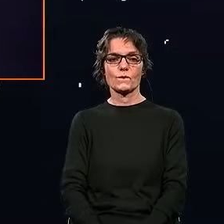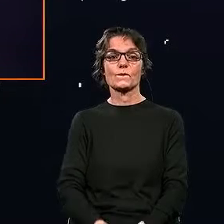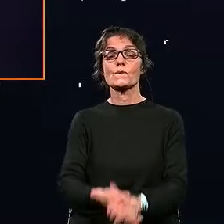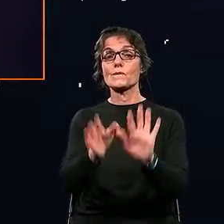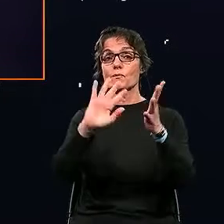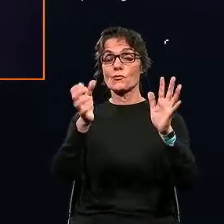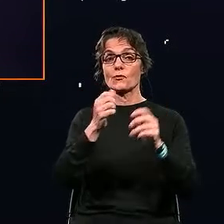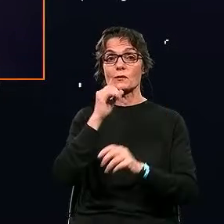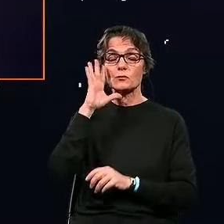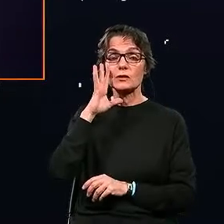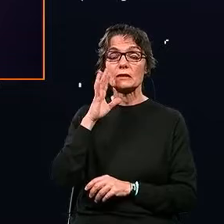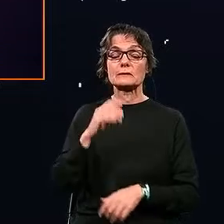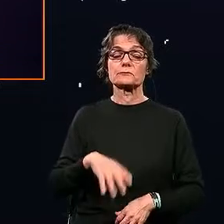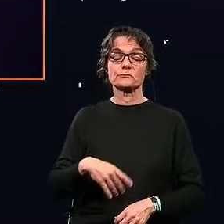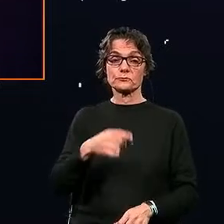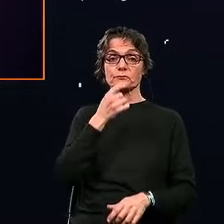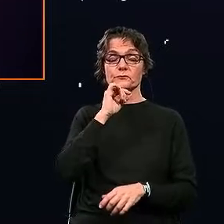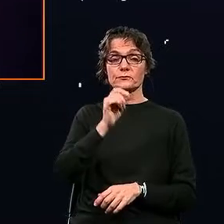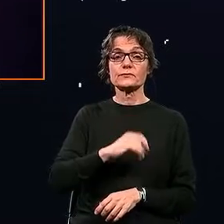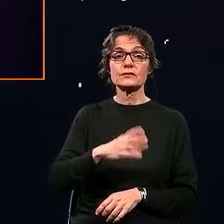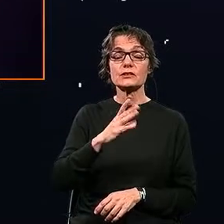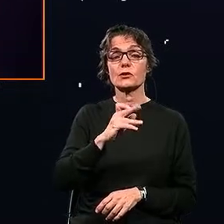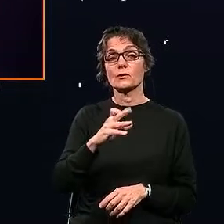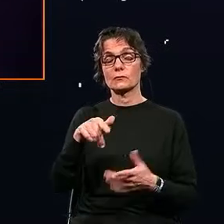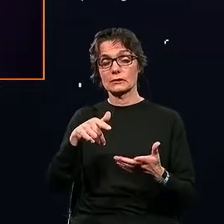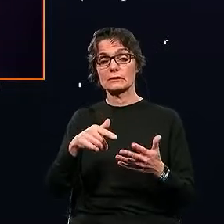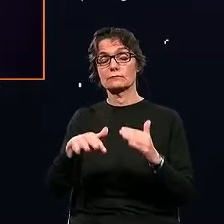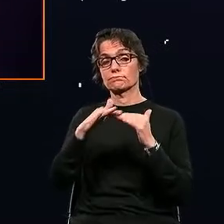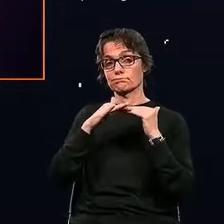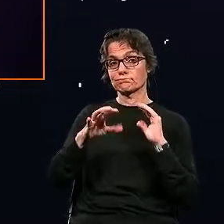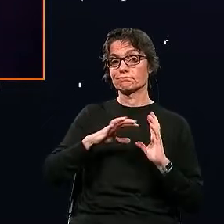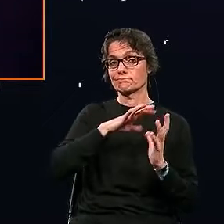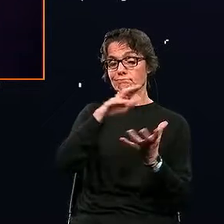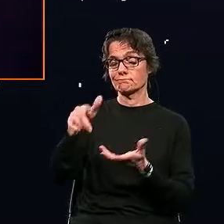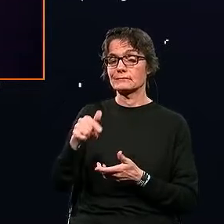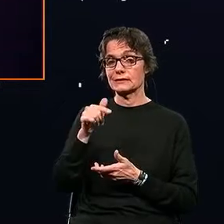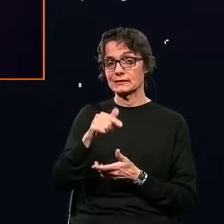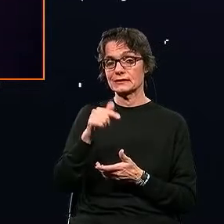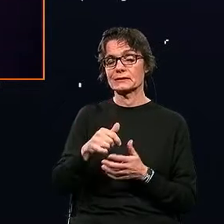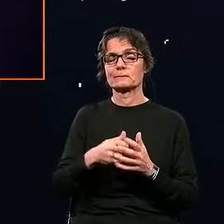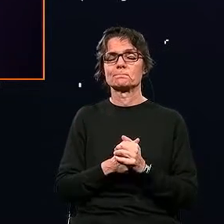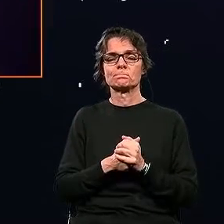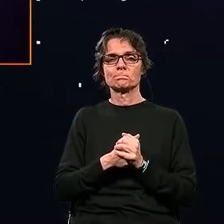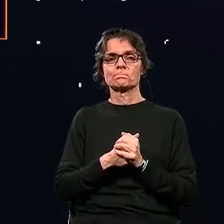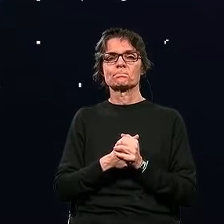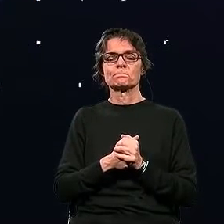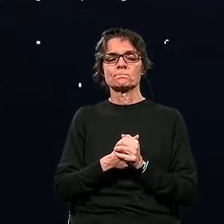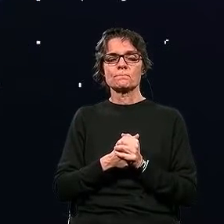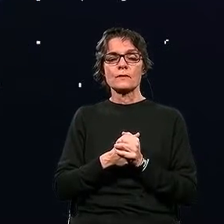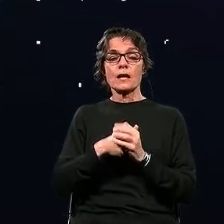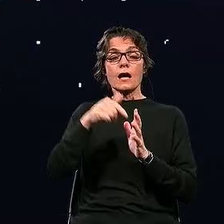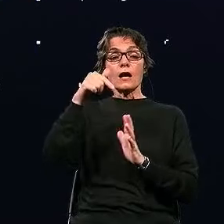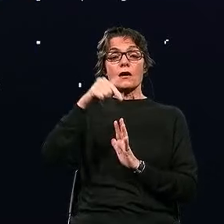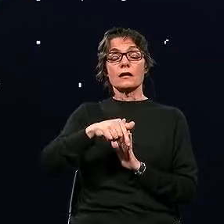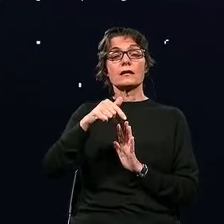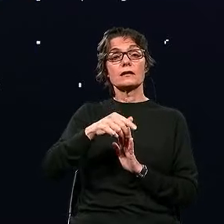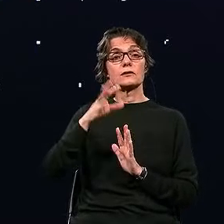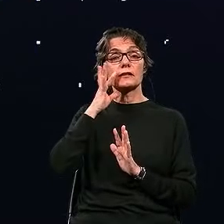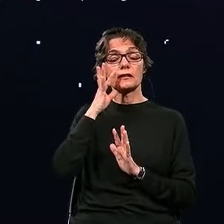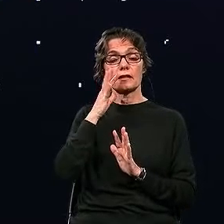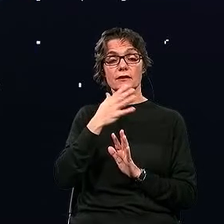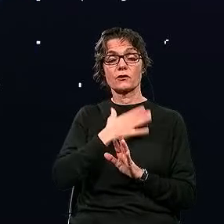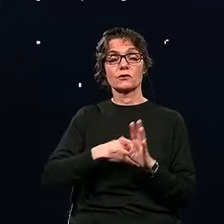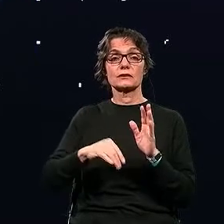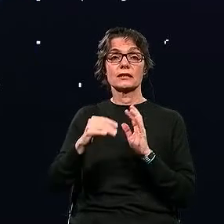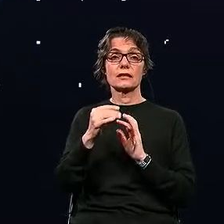Hi, good afternoon. My name's James Roby. I lead the environmental sustainability agenda for Capgemini. And this afternoon, I would like to